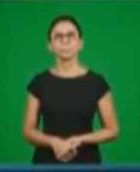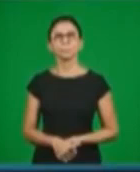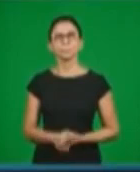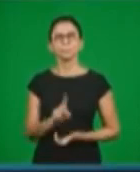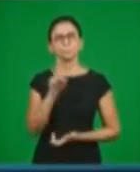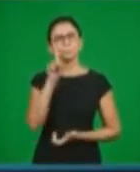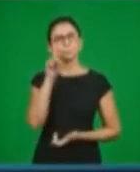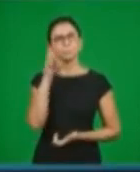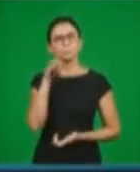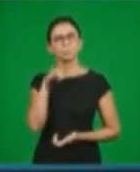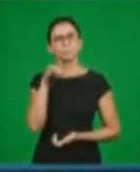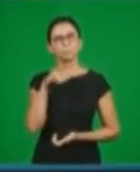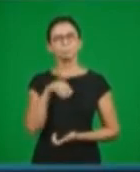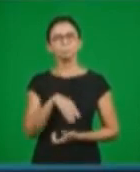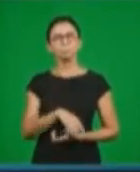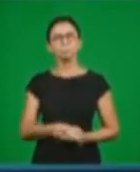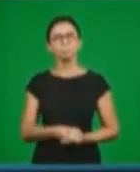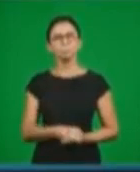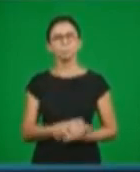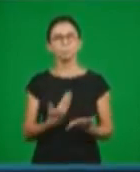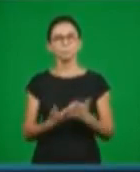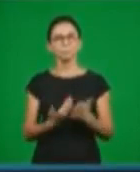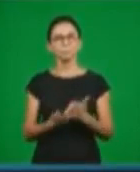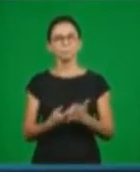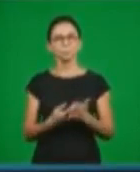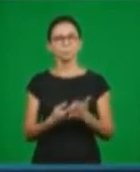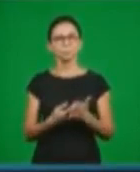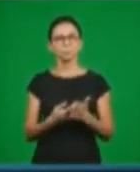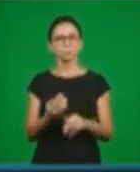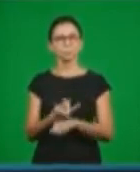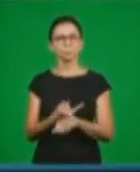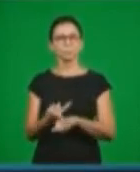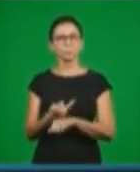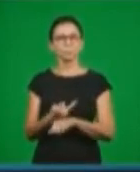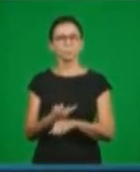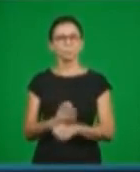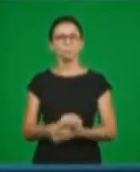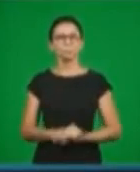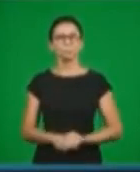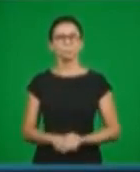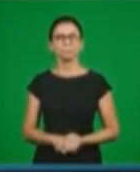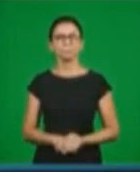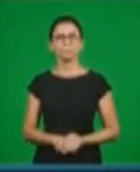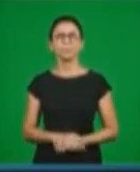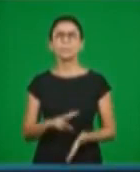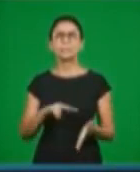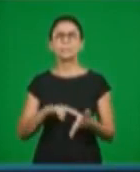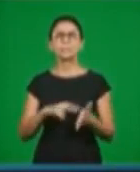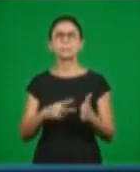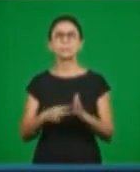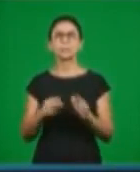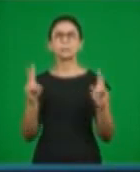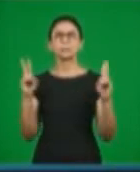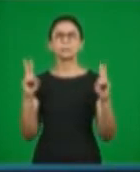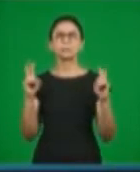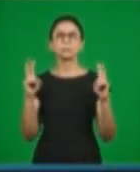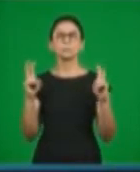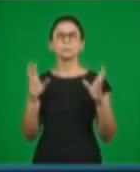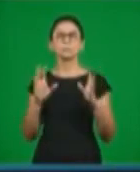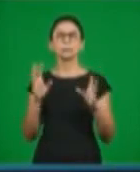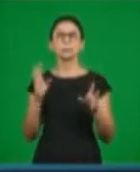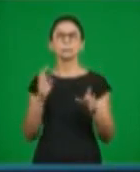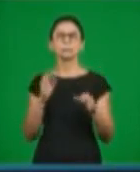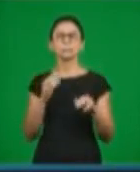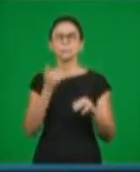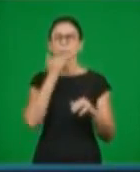20. What is the prophetically meaning of the expression, whenever you hear the